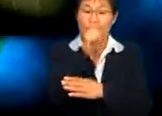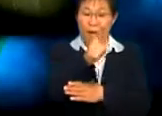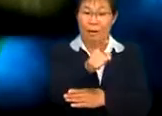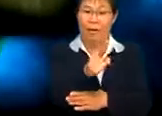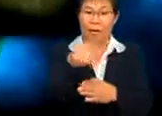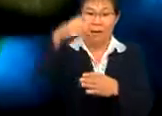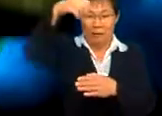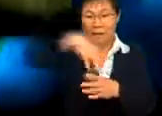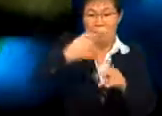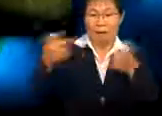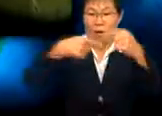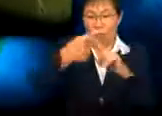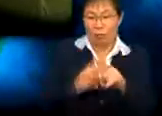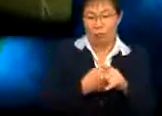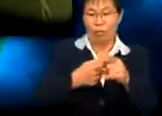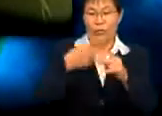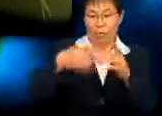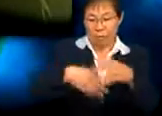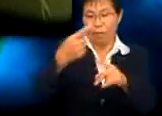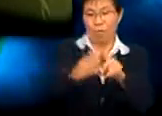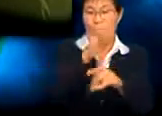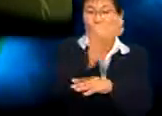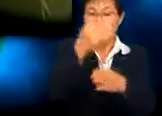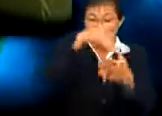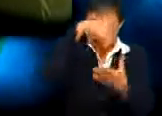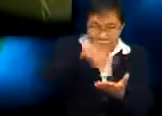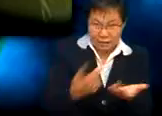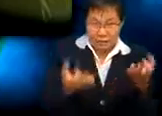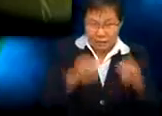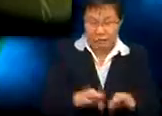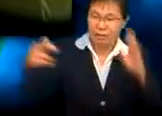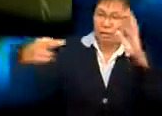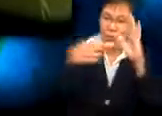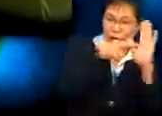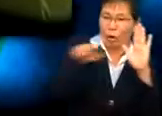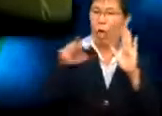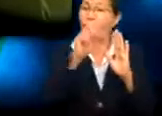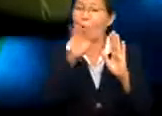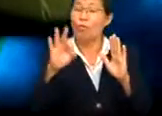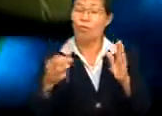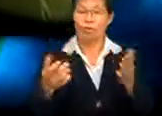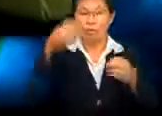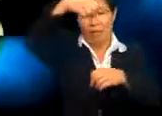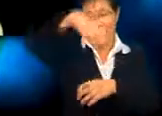mirror. Well, this phenomenon is called the reflection of light.